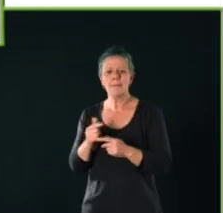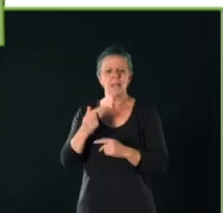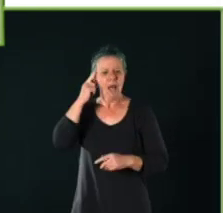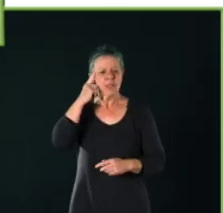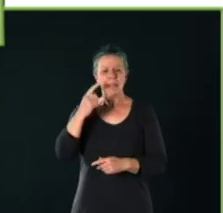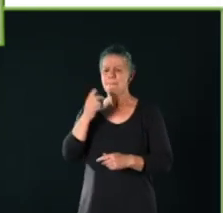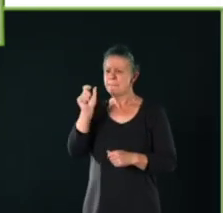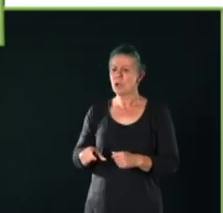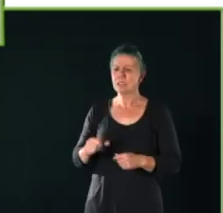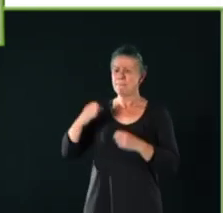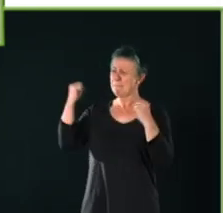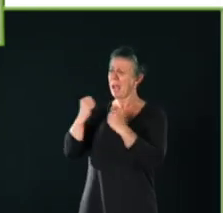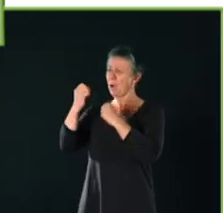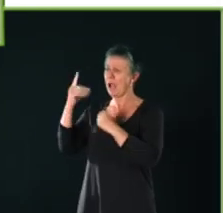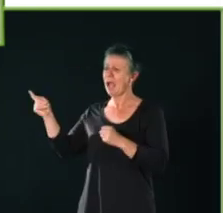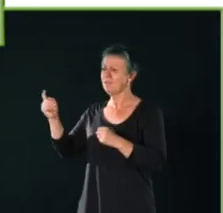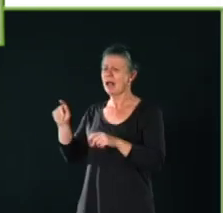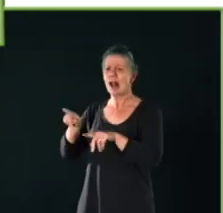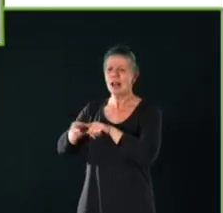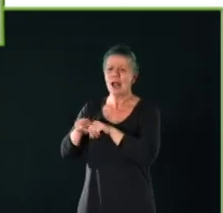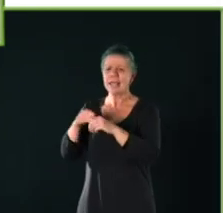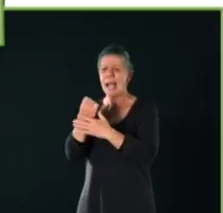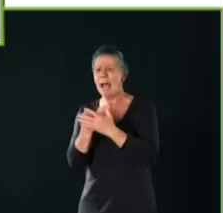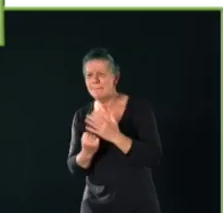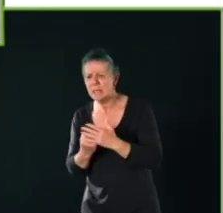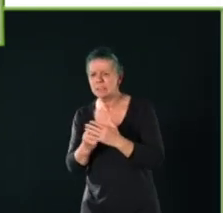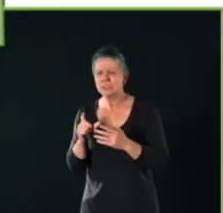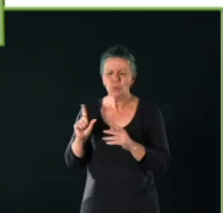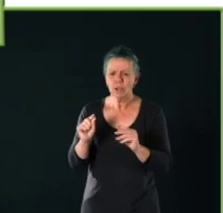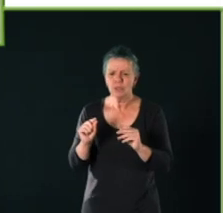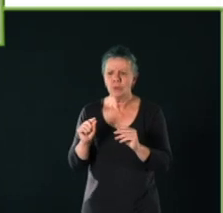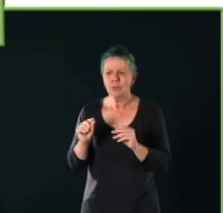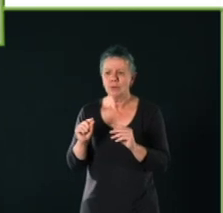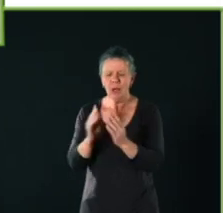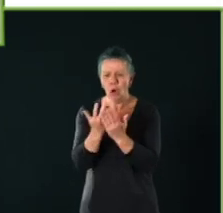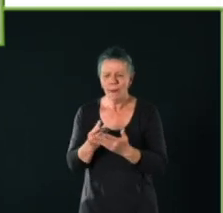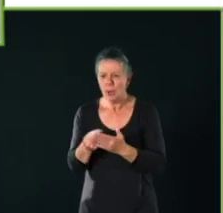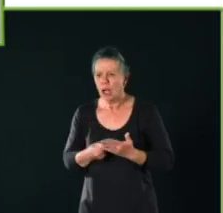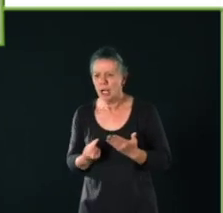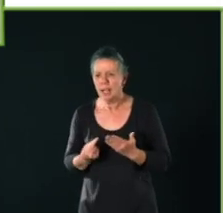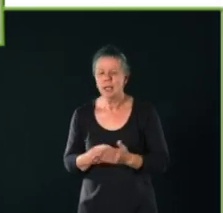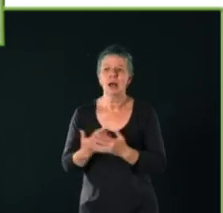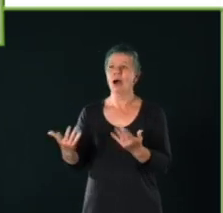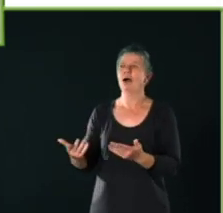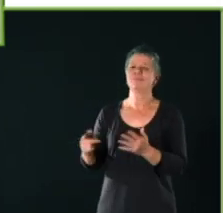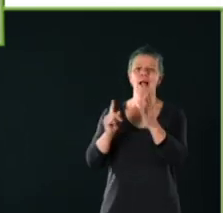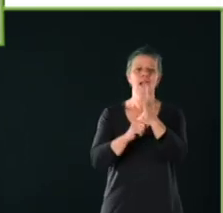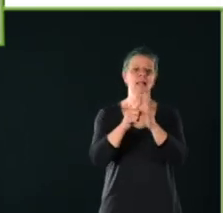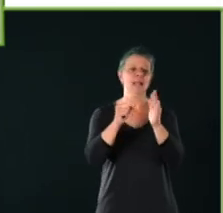who's put in a position of power who has the humbleness to, I don't know, hold a book. Ah, all